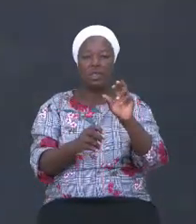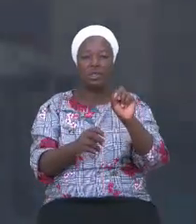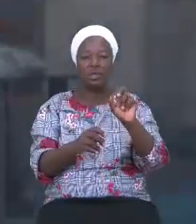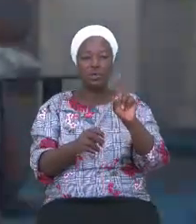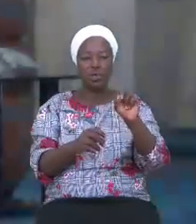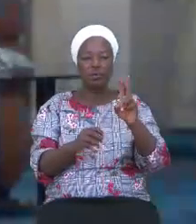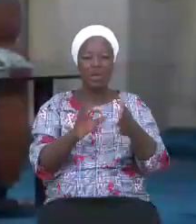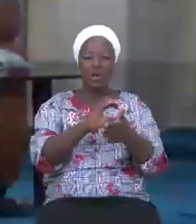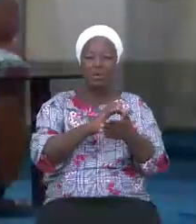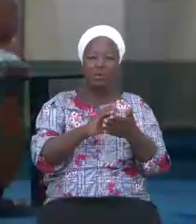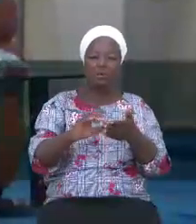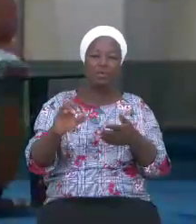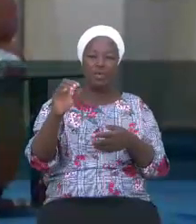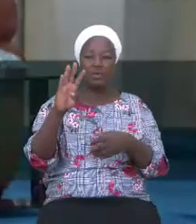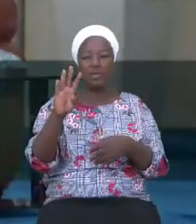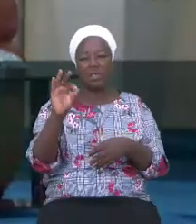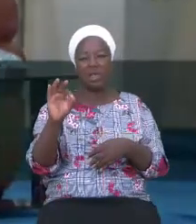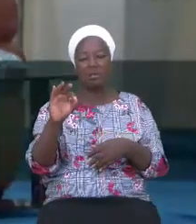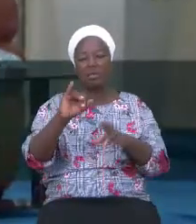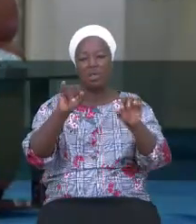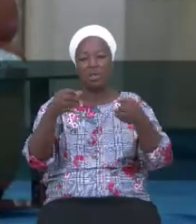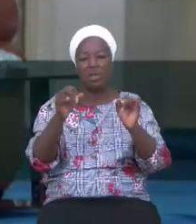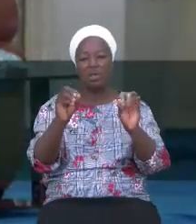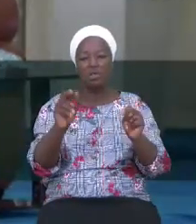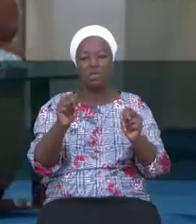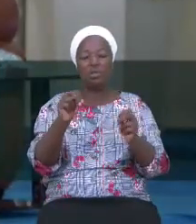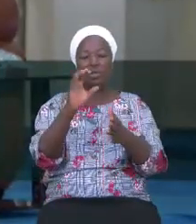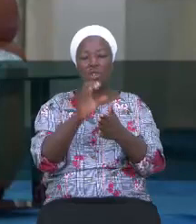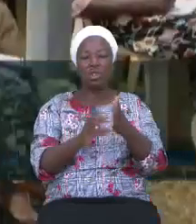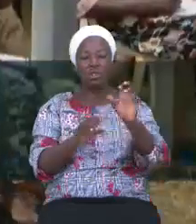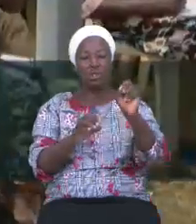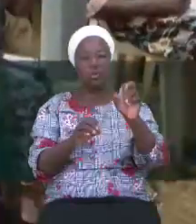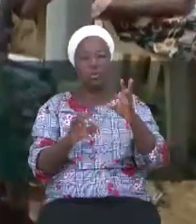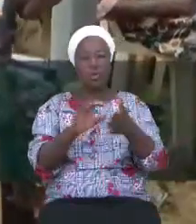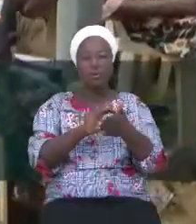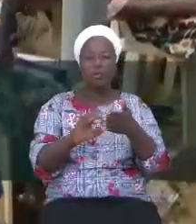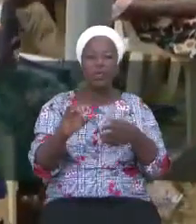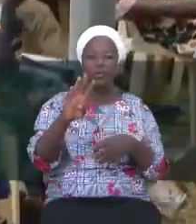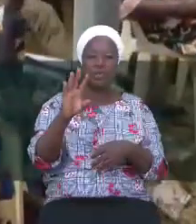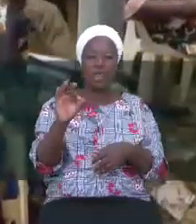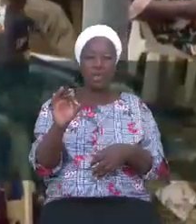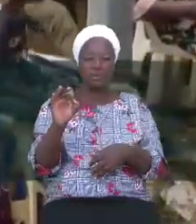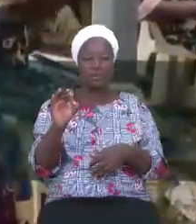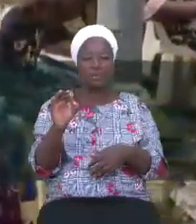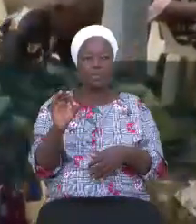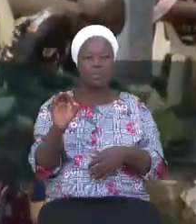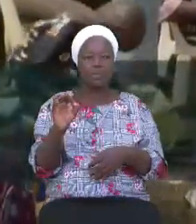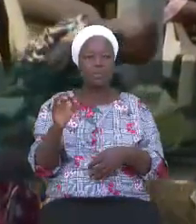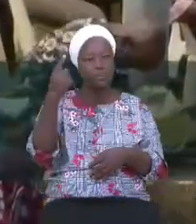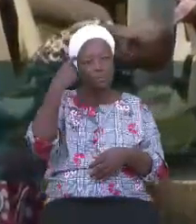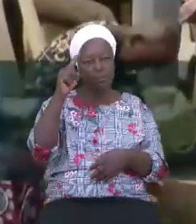from verse 49. John chapter 12, verse 49.